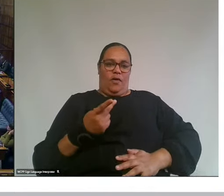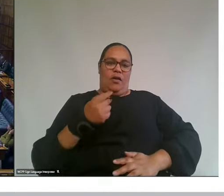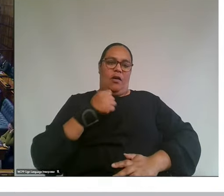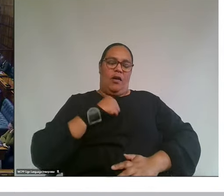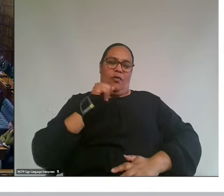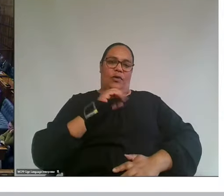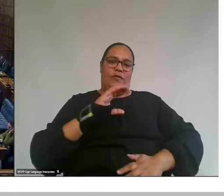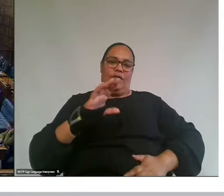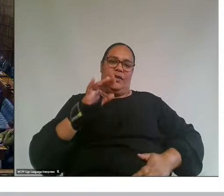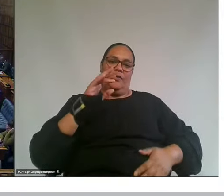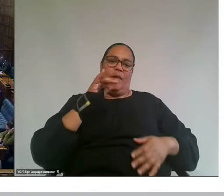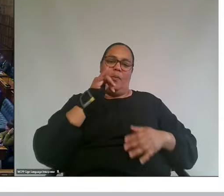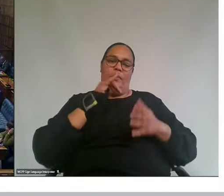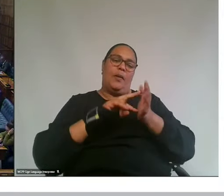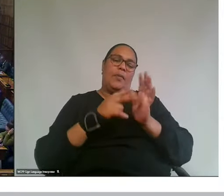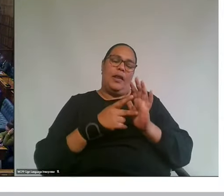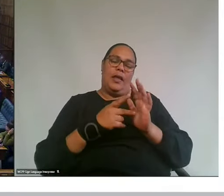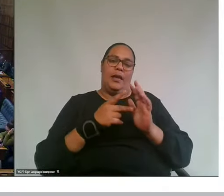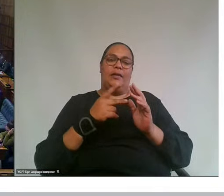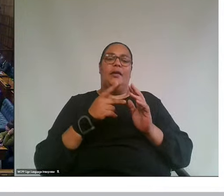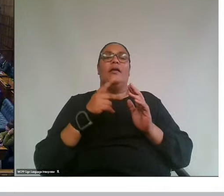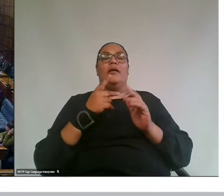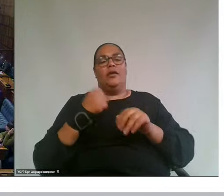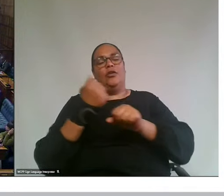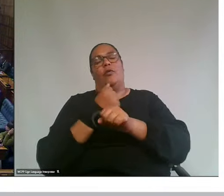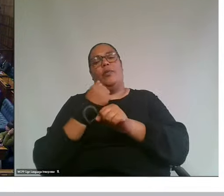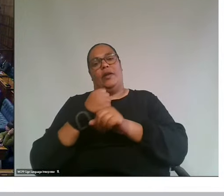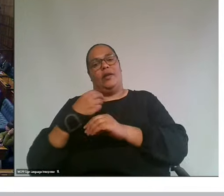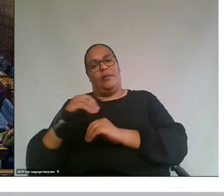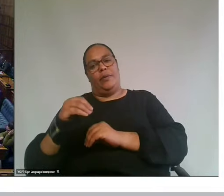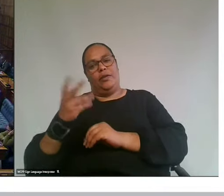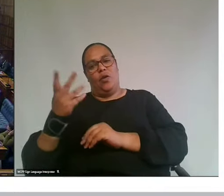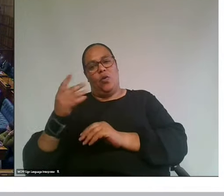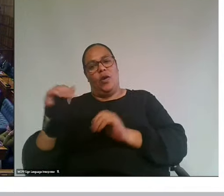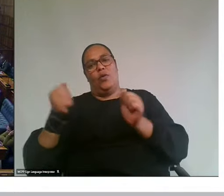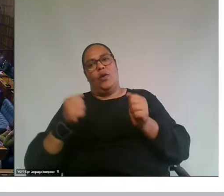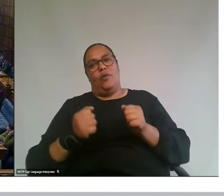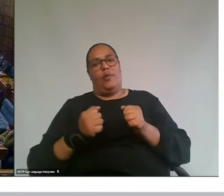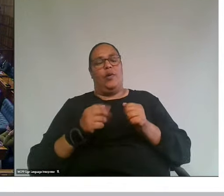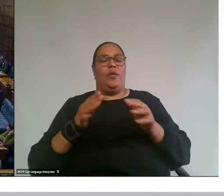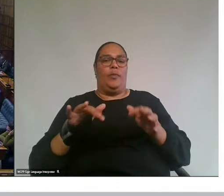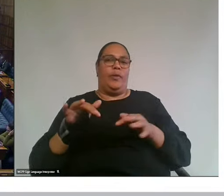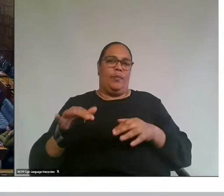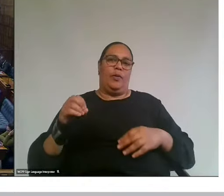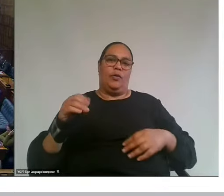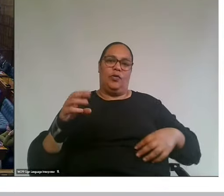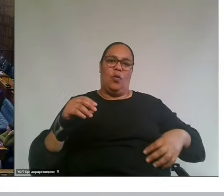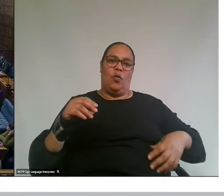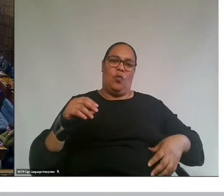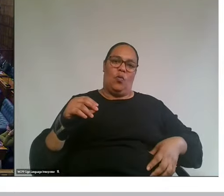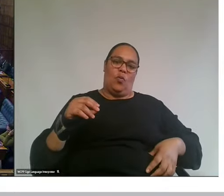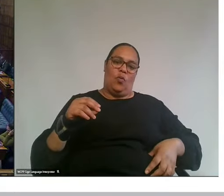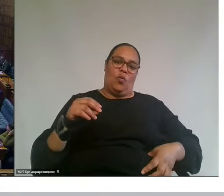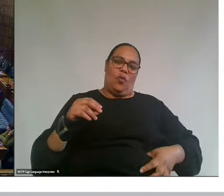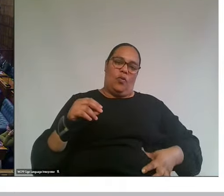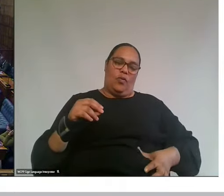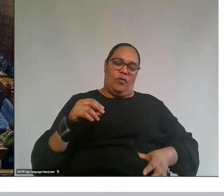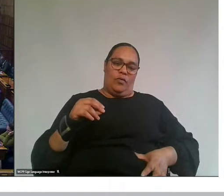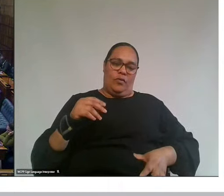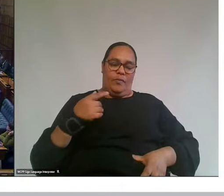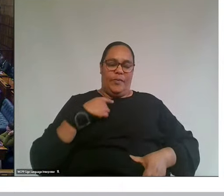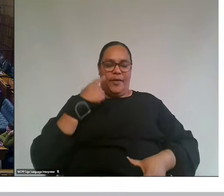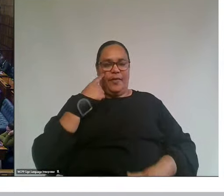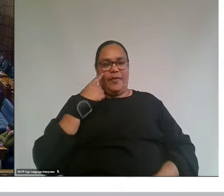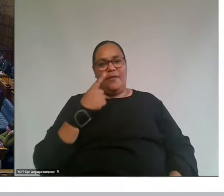investment pipeline into operating businesses who who employ people so um I think